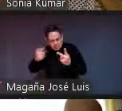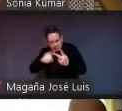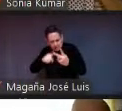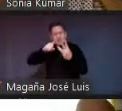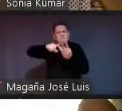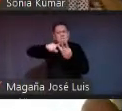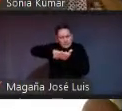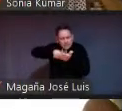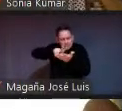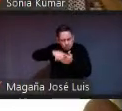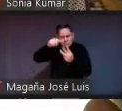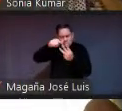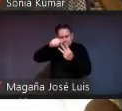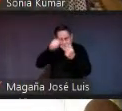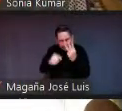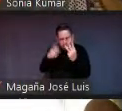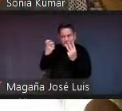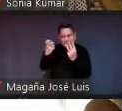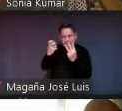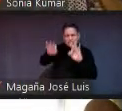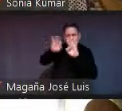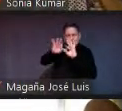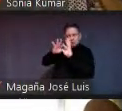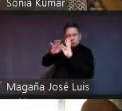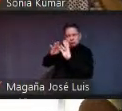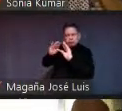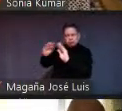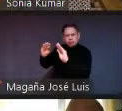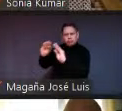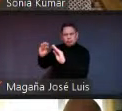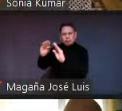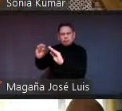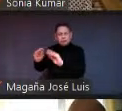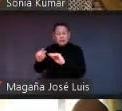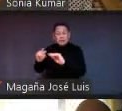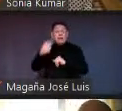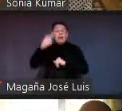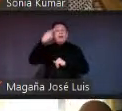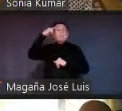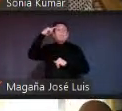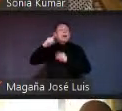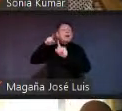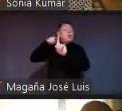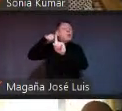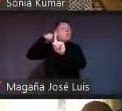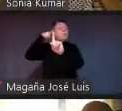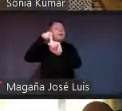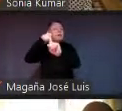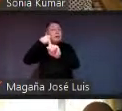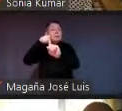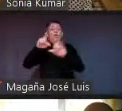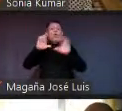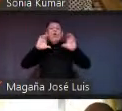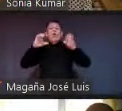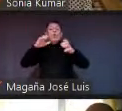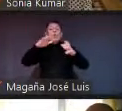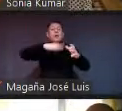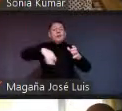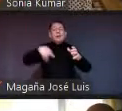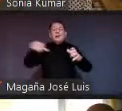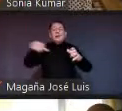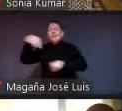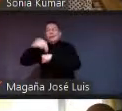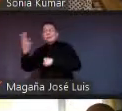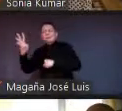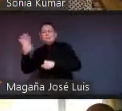And the benefits of this is it can be aligned to the needs and priorities of the local population to which you're